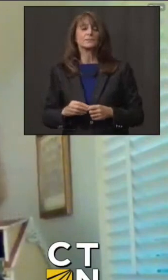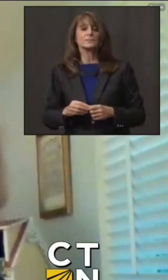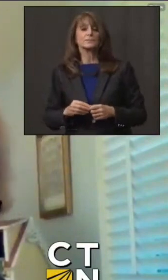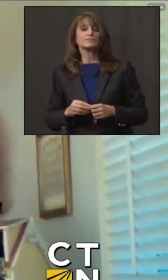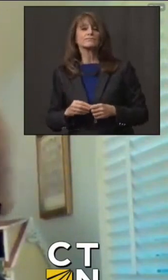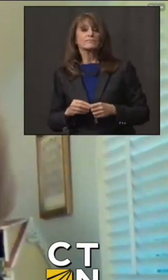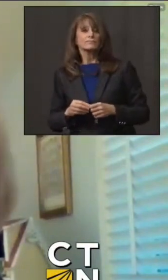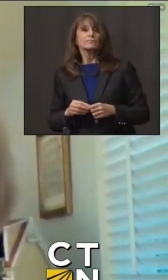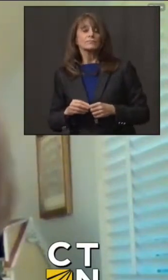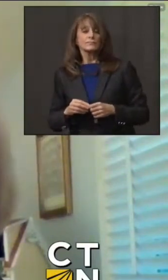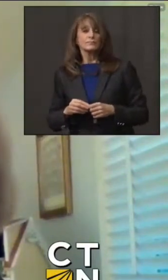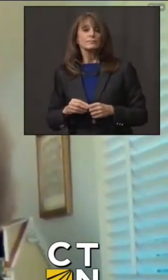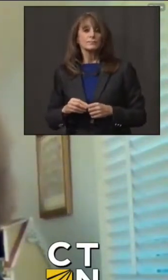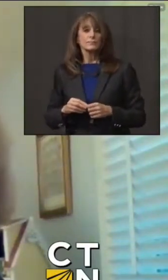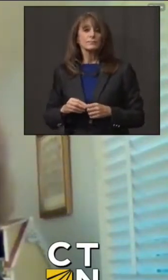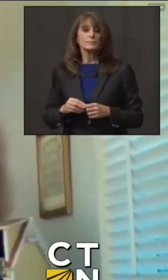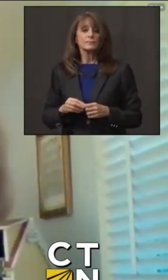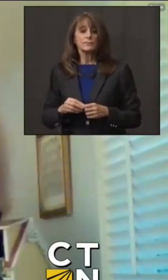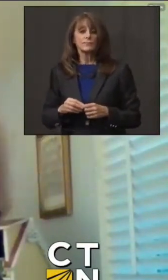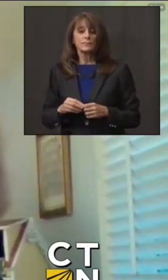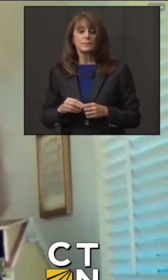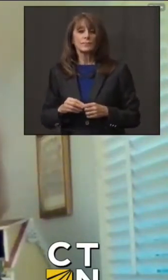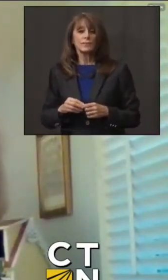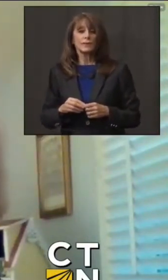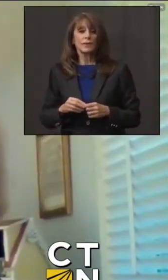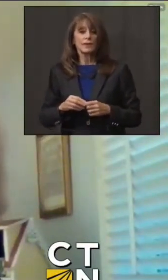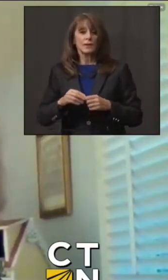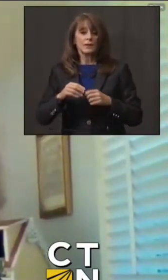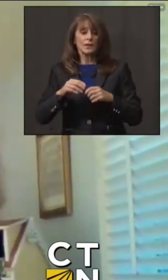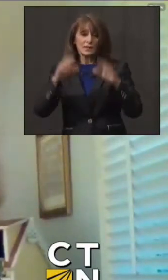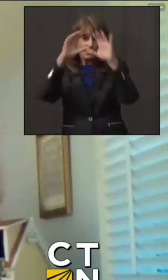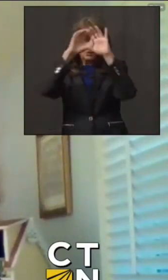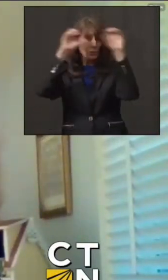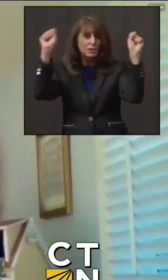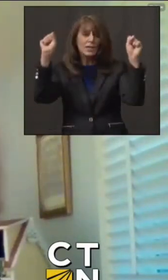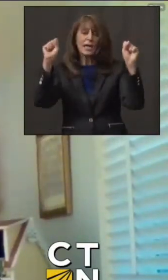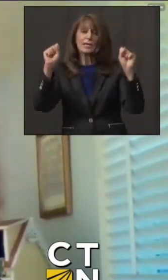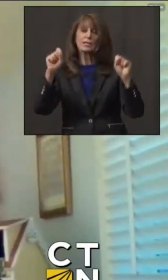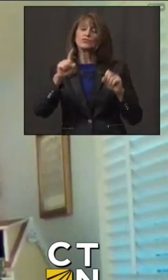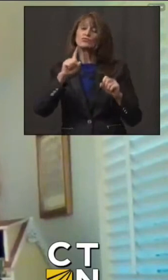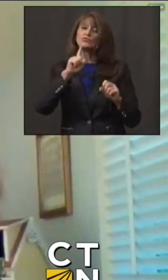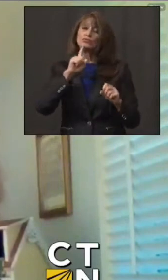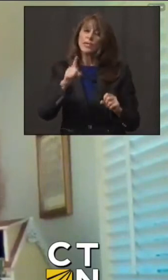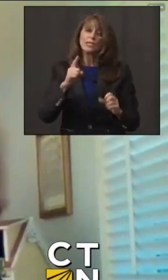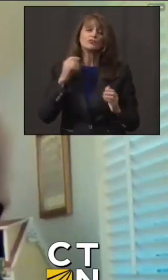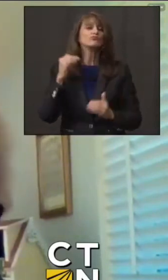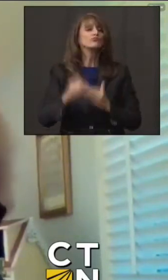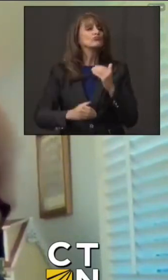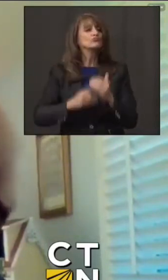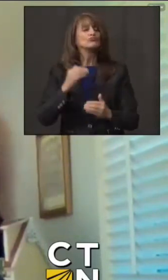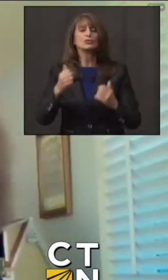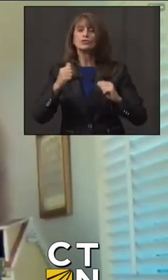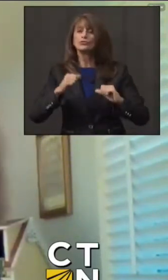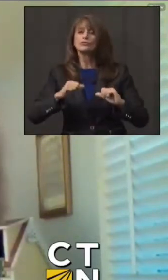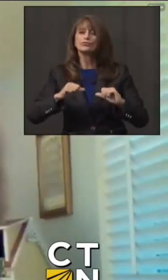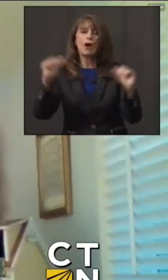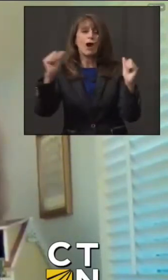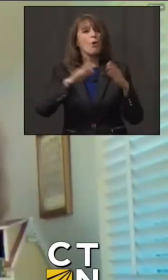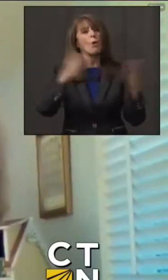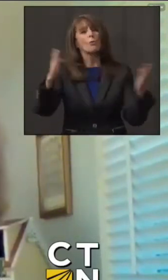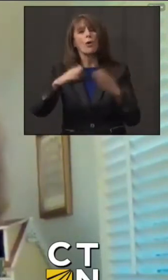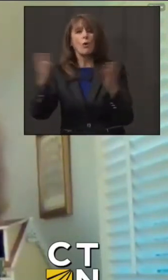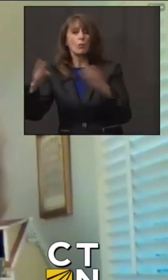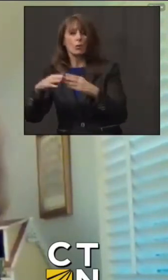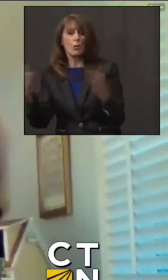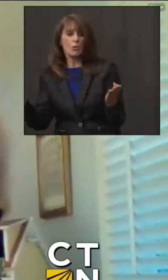that they are trying valiantly, and right now, most of the 20 that I